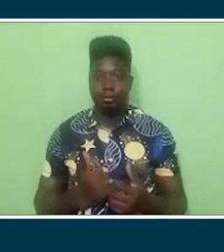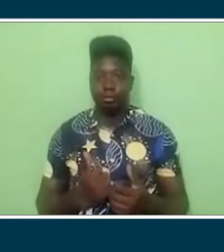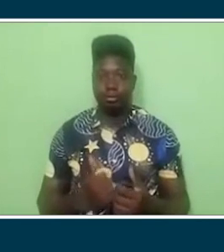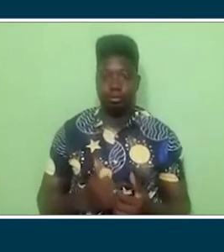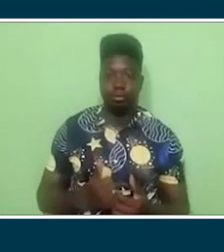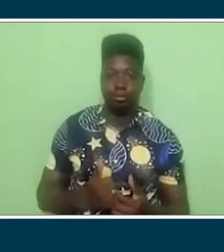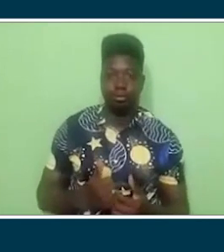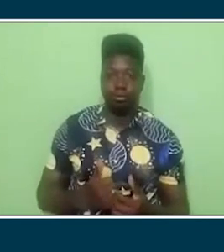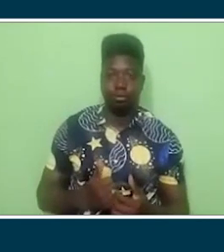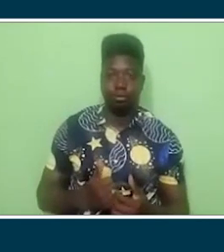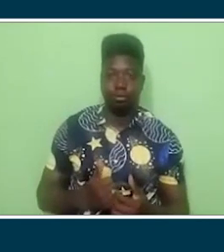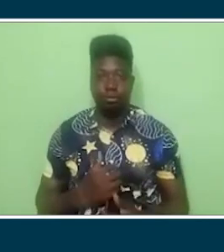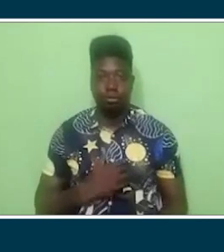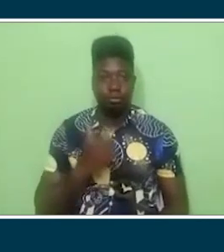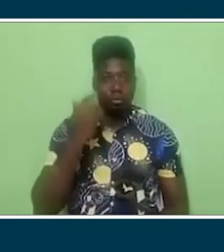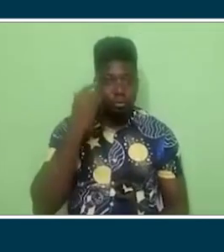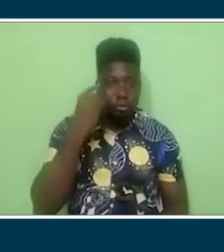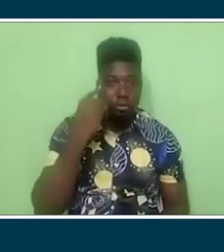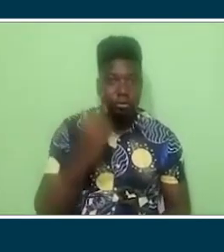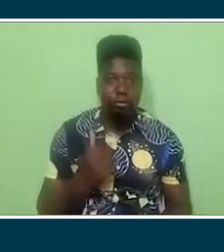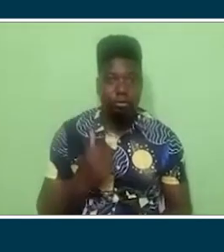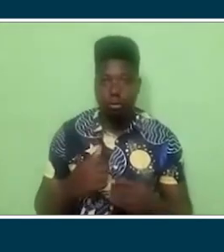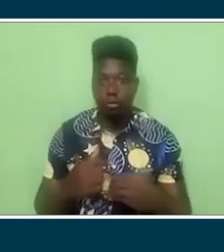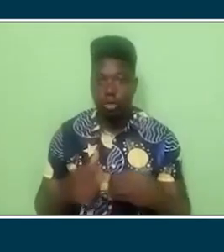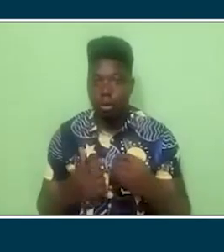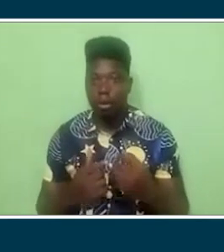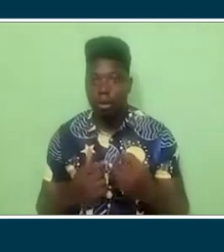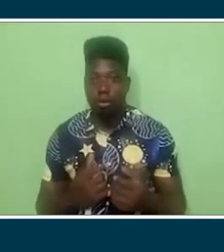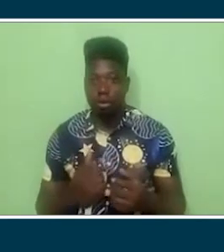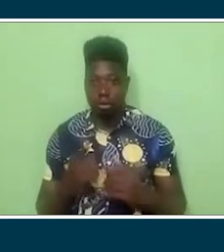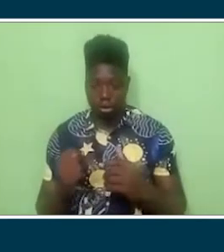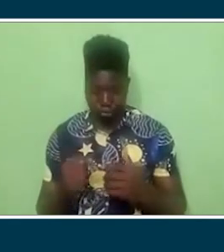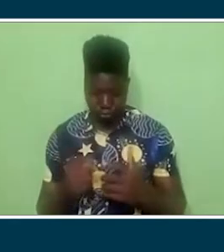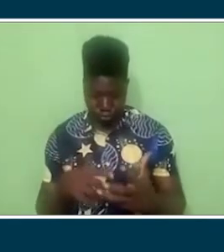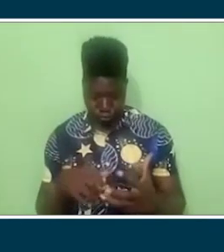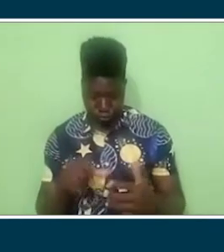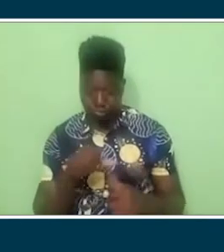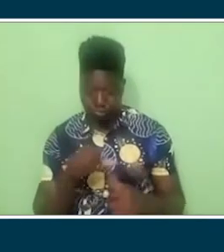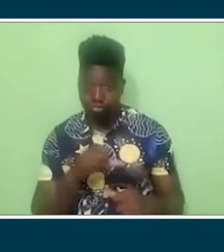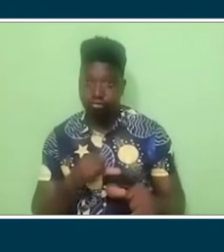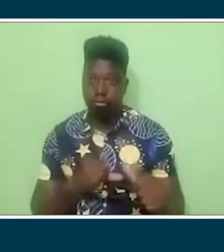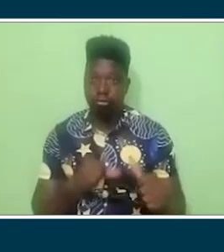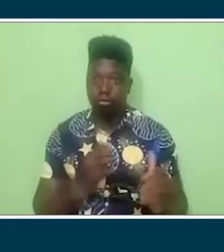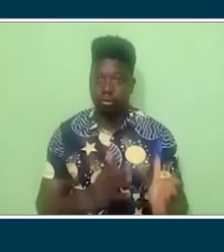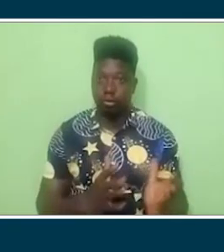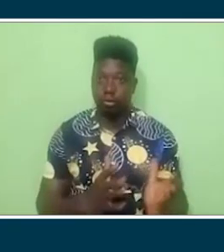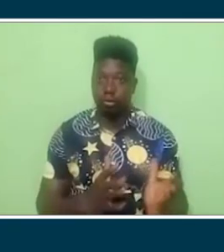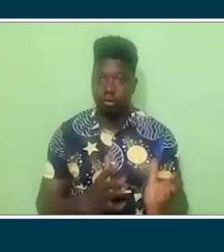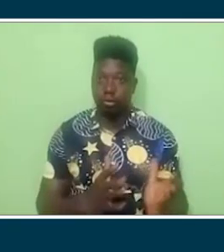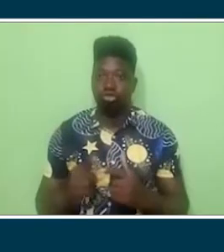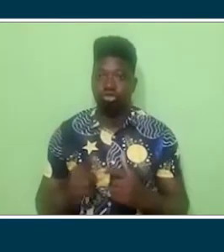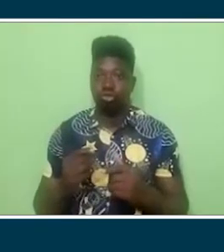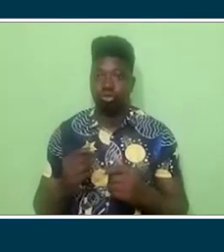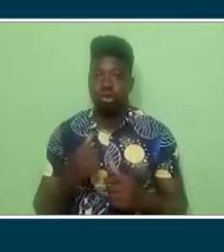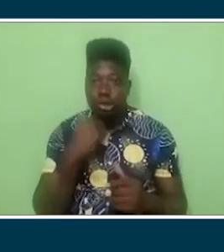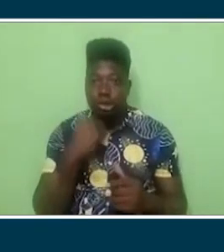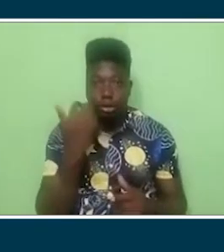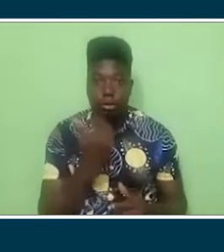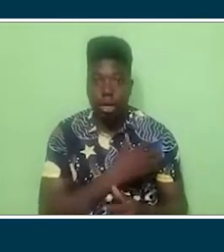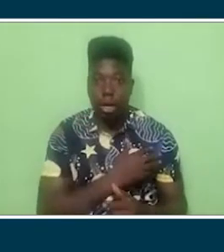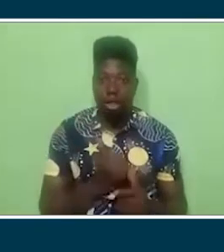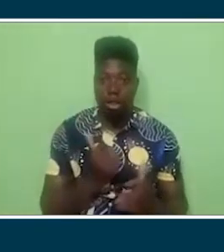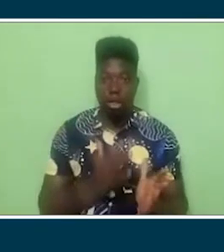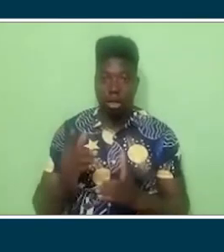think about what I associate with that is an intention to shame, an intention to shun, an intention